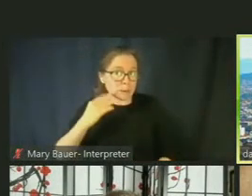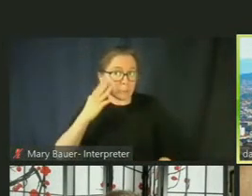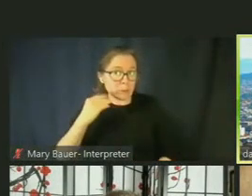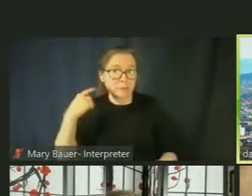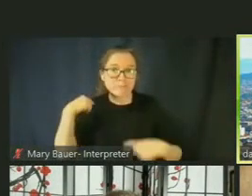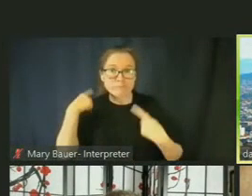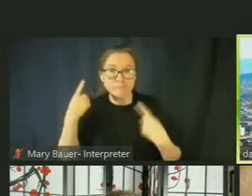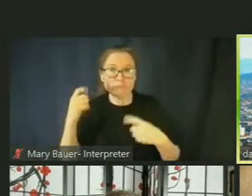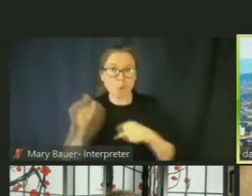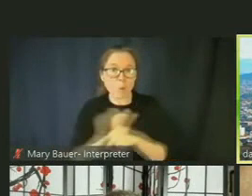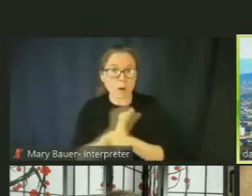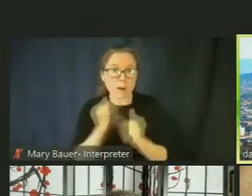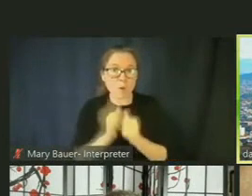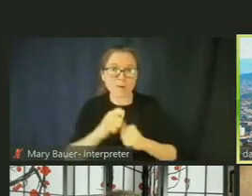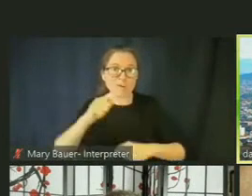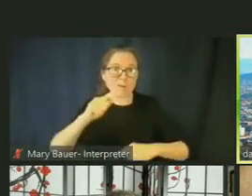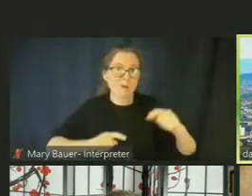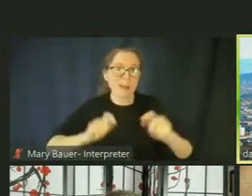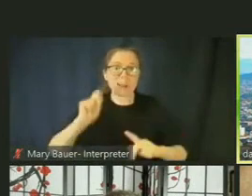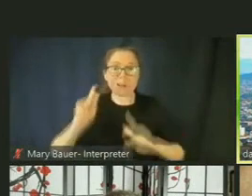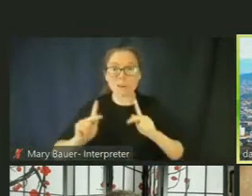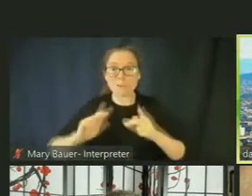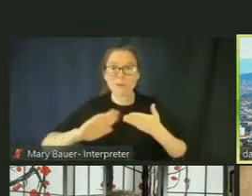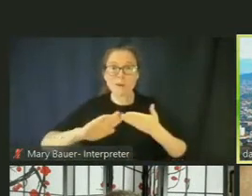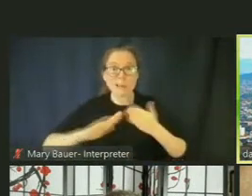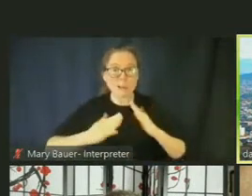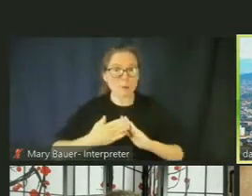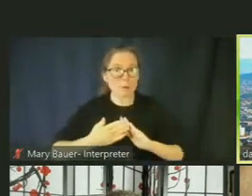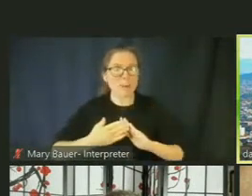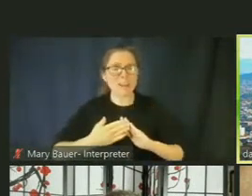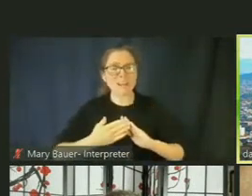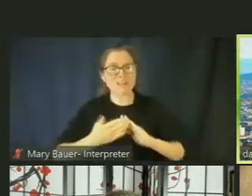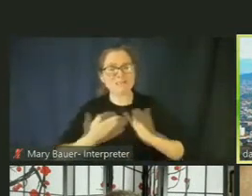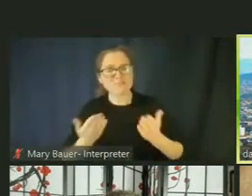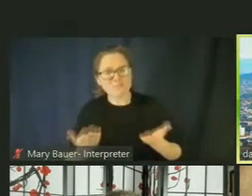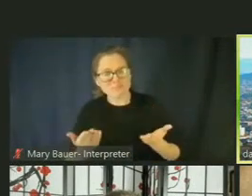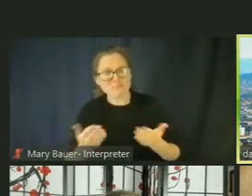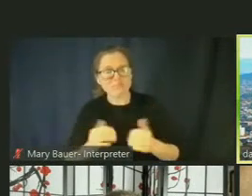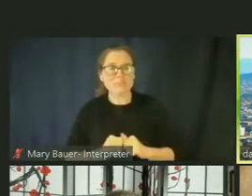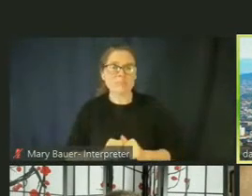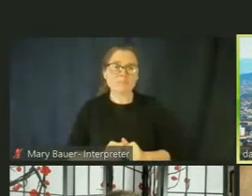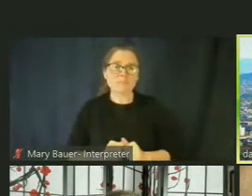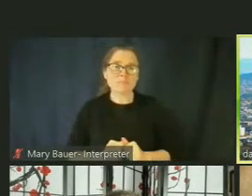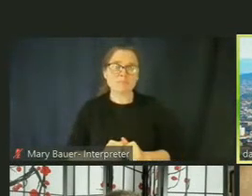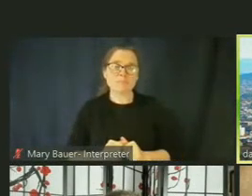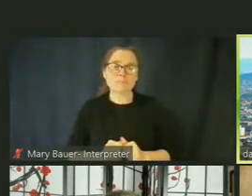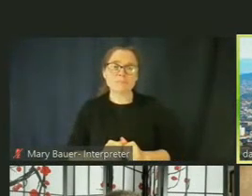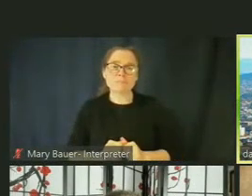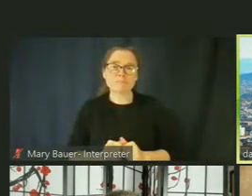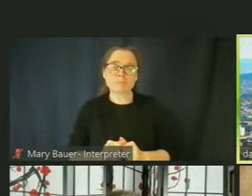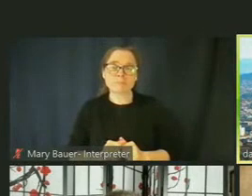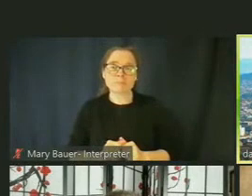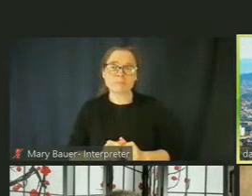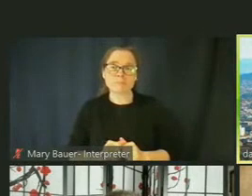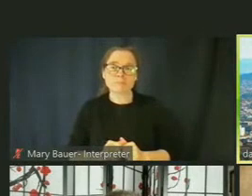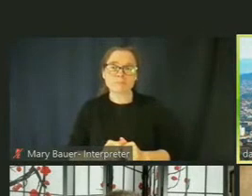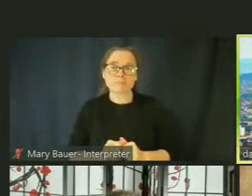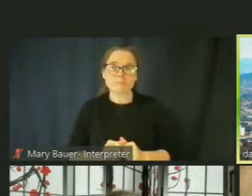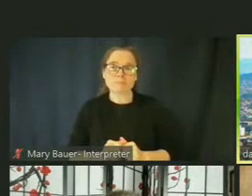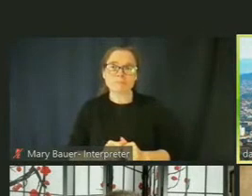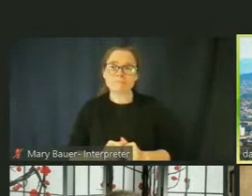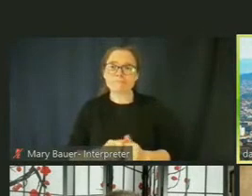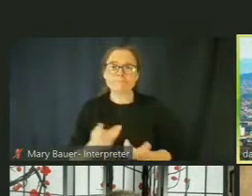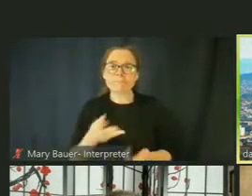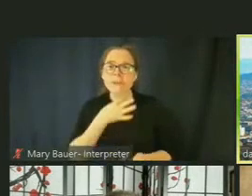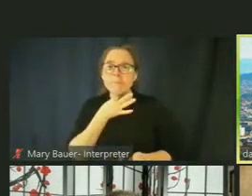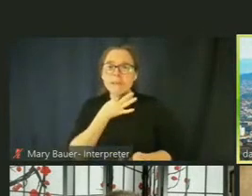partners and really sort of meeting the community where they're at, I'm wondering if you had the opportunity to talk to